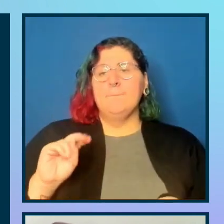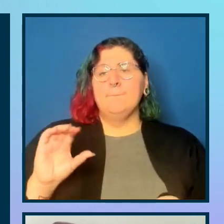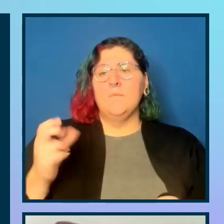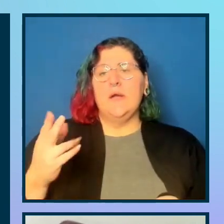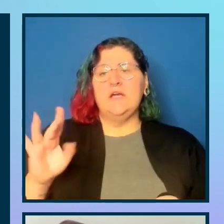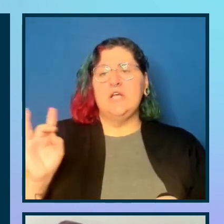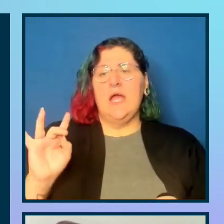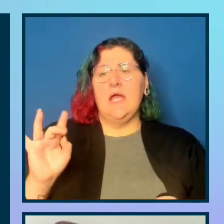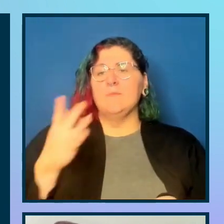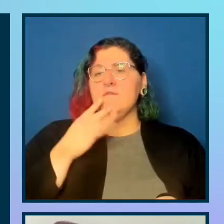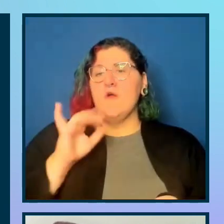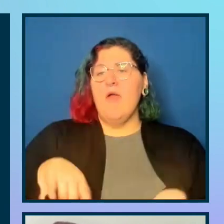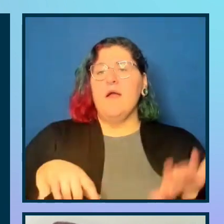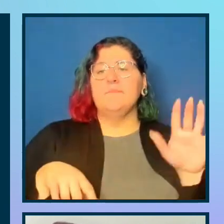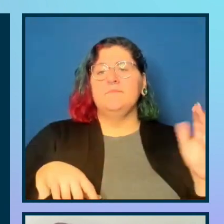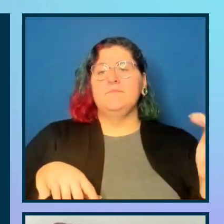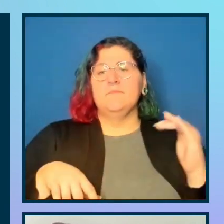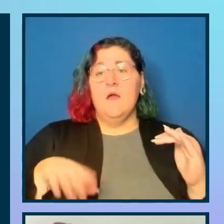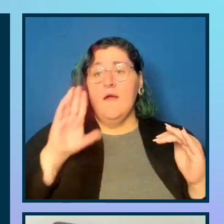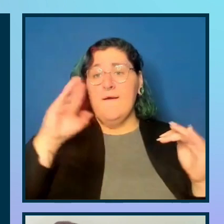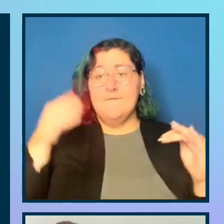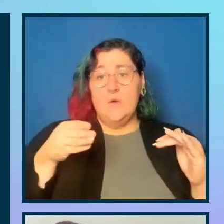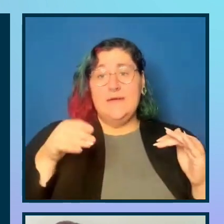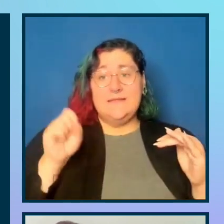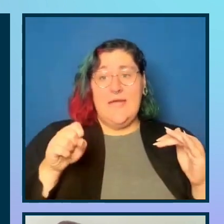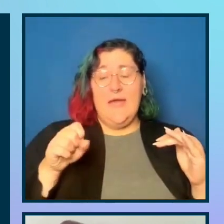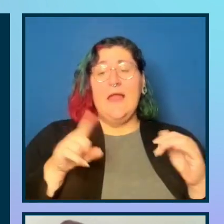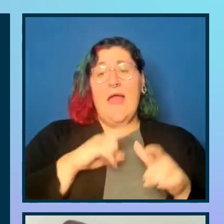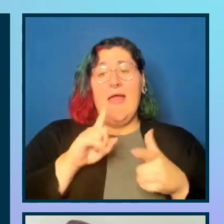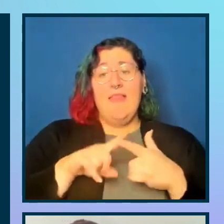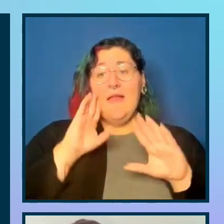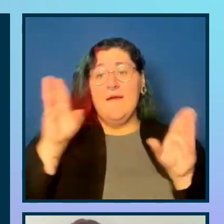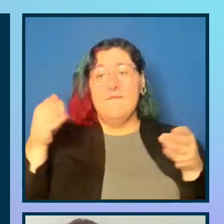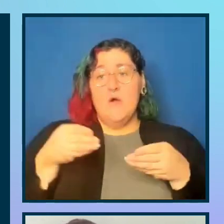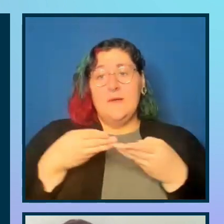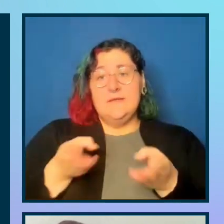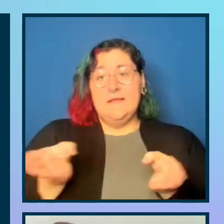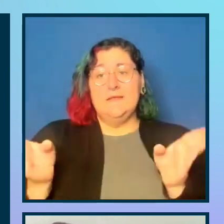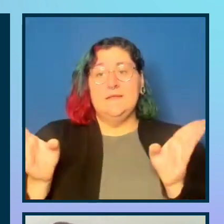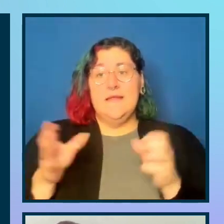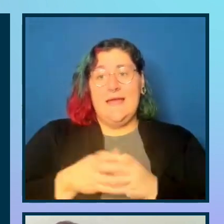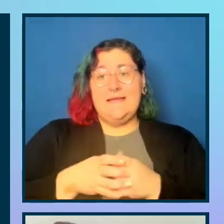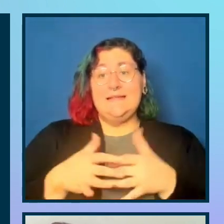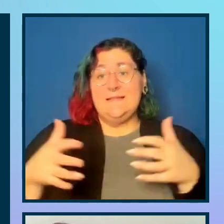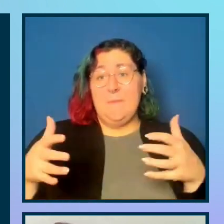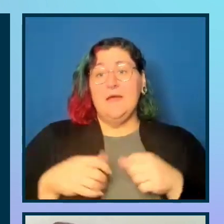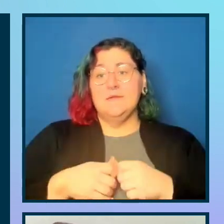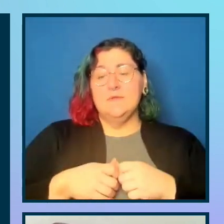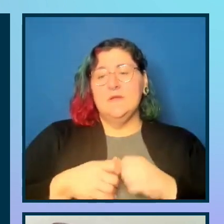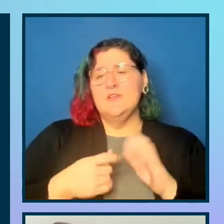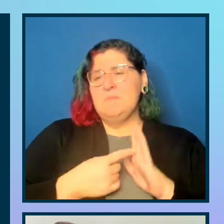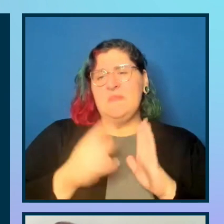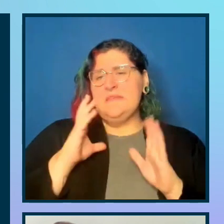attribute, focused and expanded. These come by default to the button element. And so this is fine